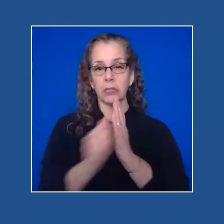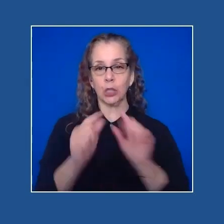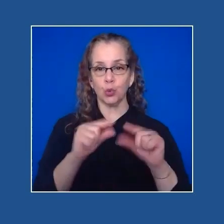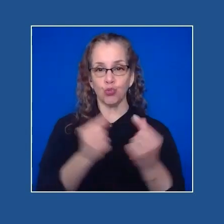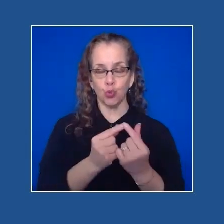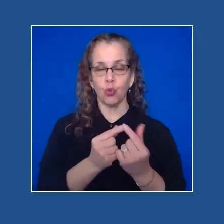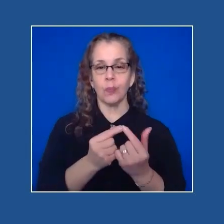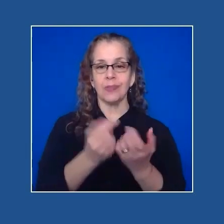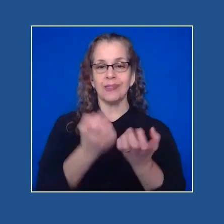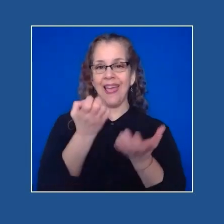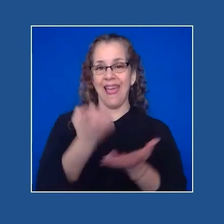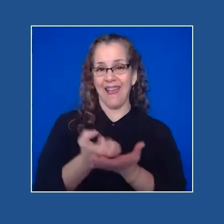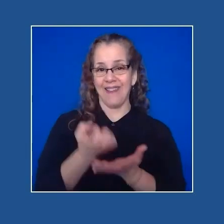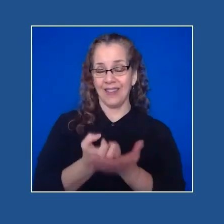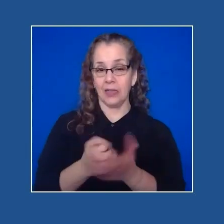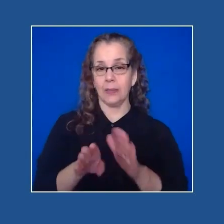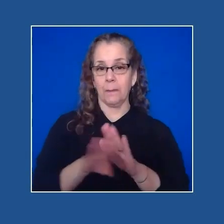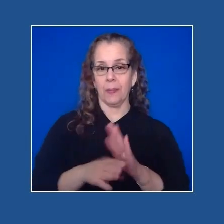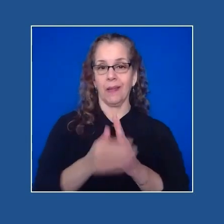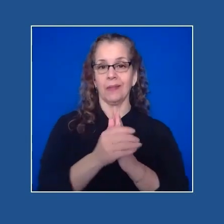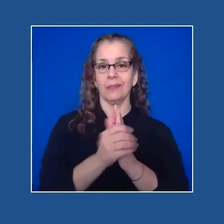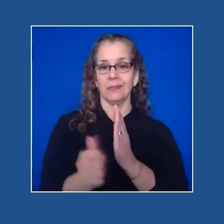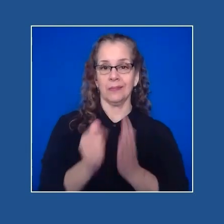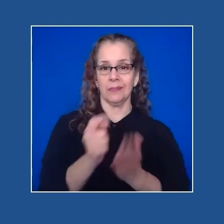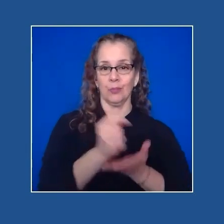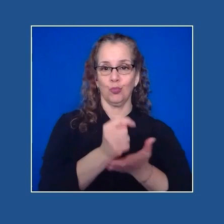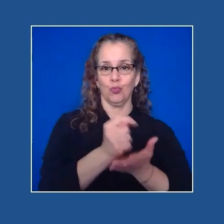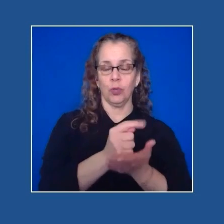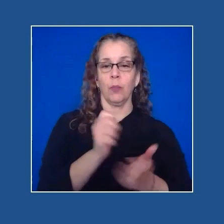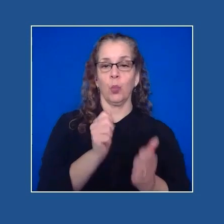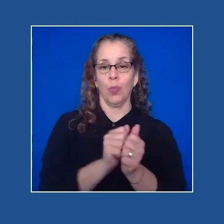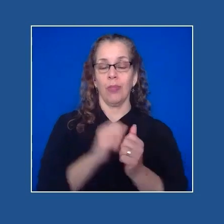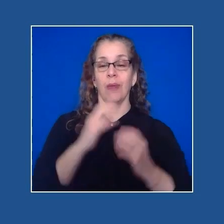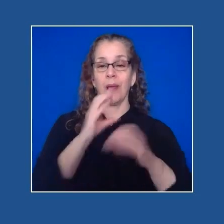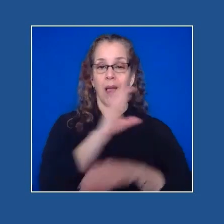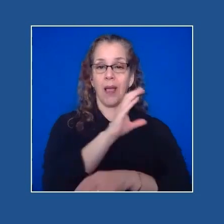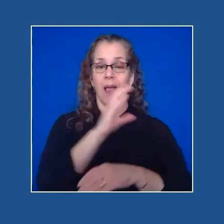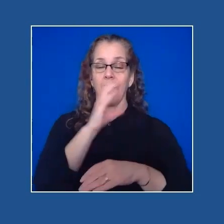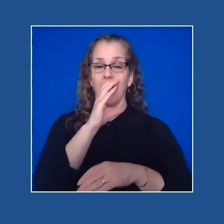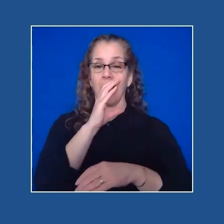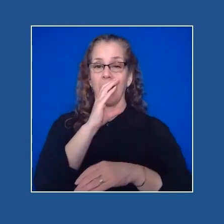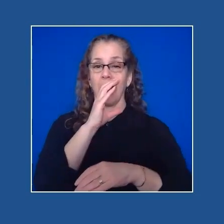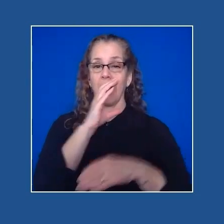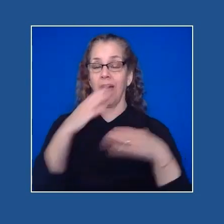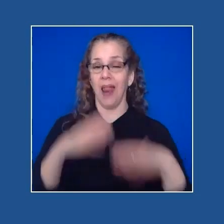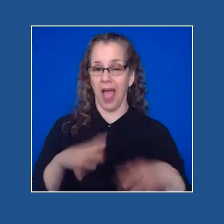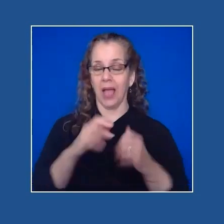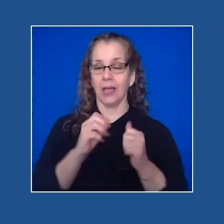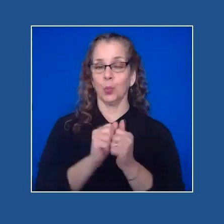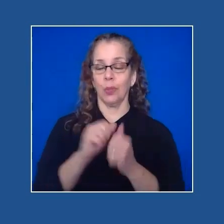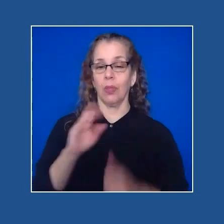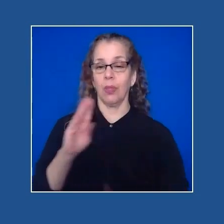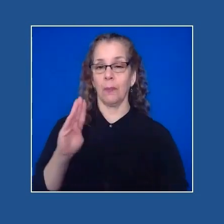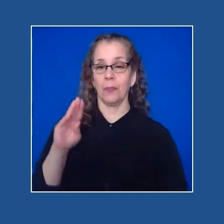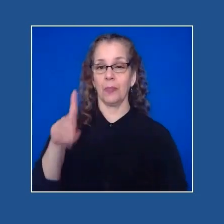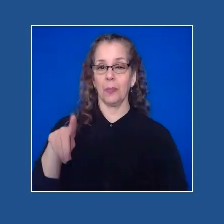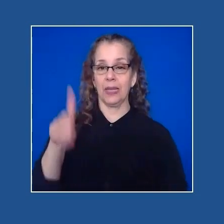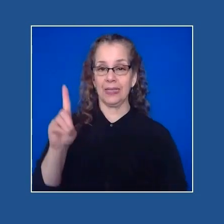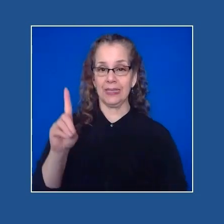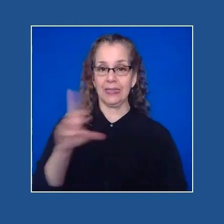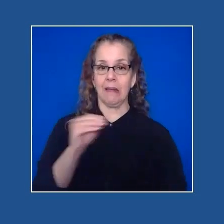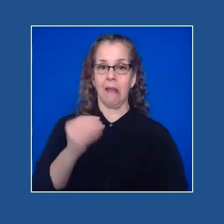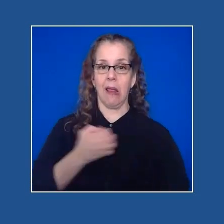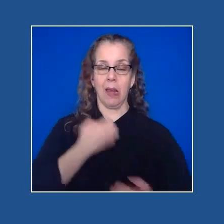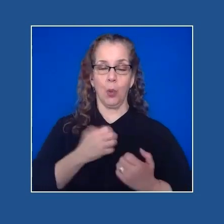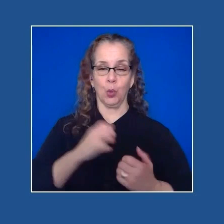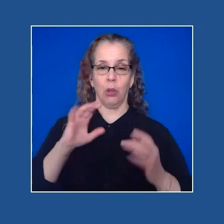for clients with borderline personality disorder who struggle with emotion dysregulation. At the West Haven VA, we've had a